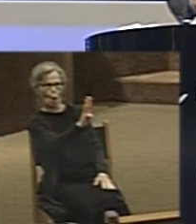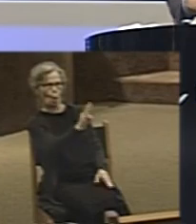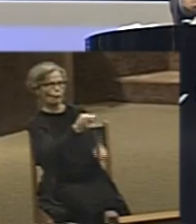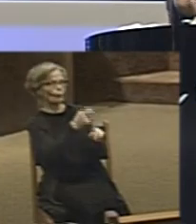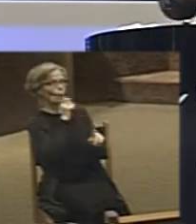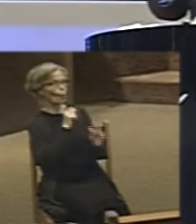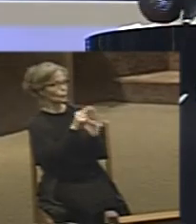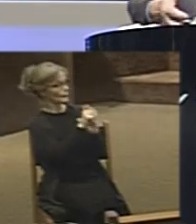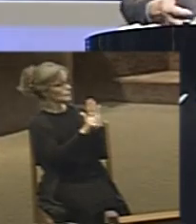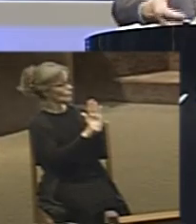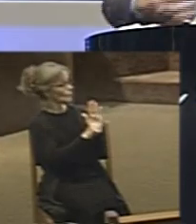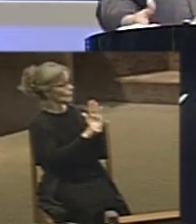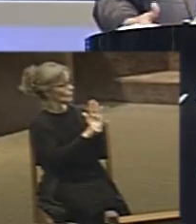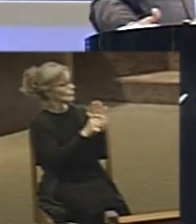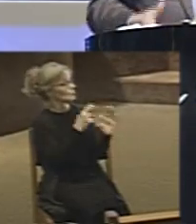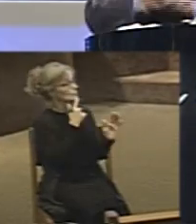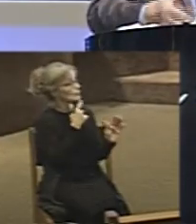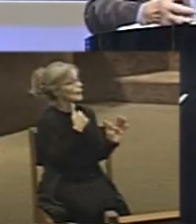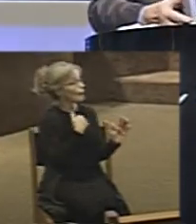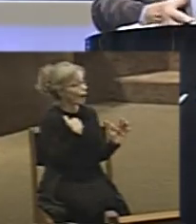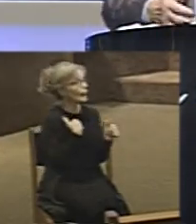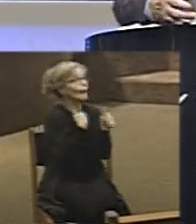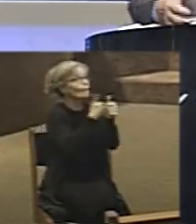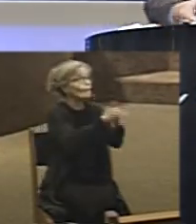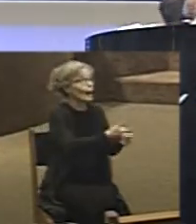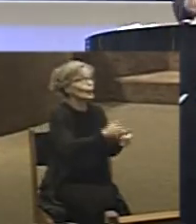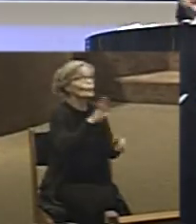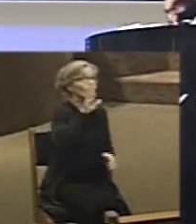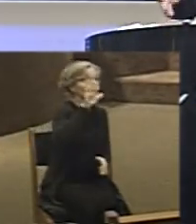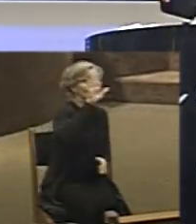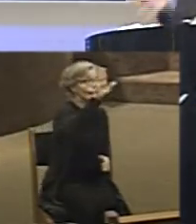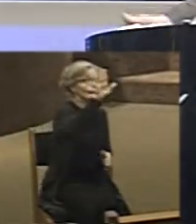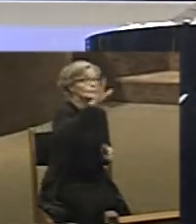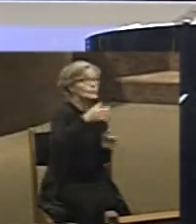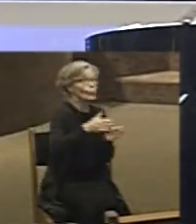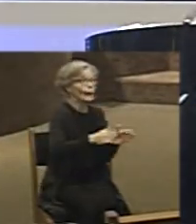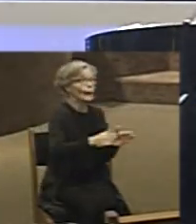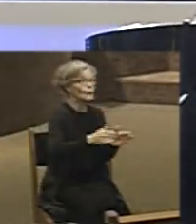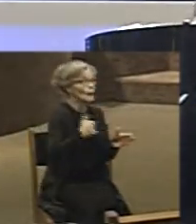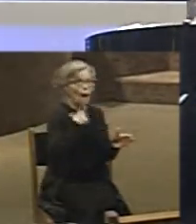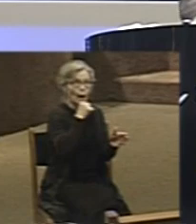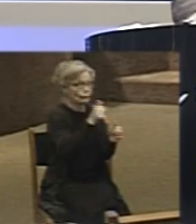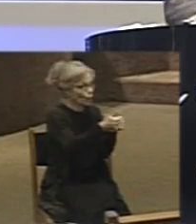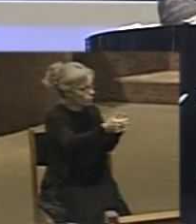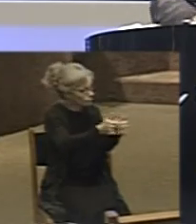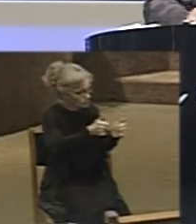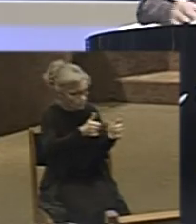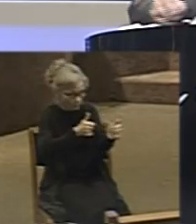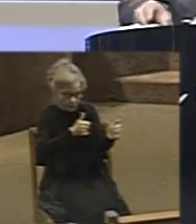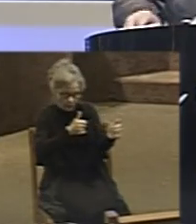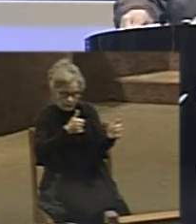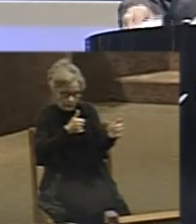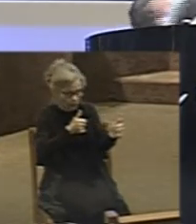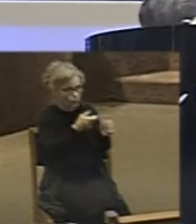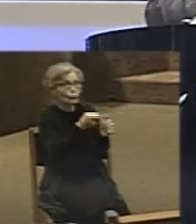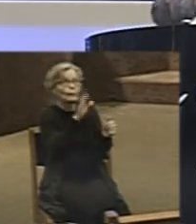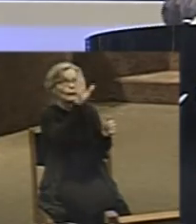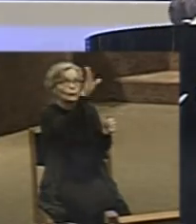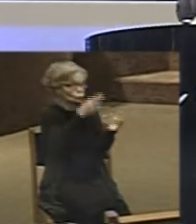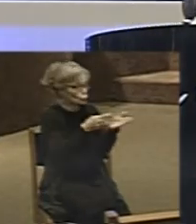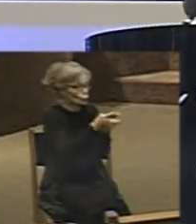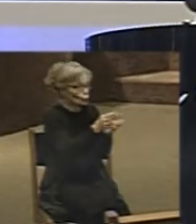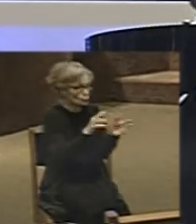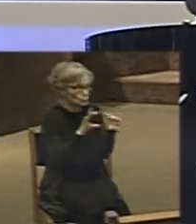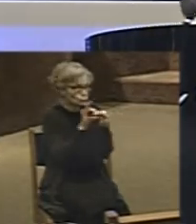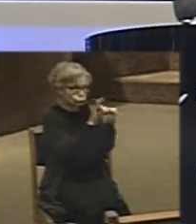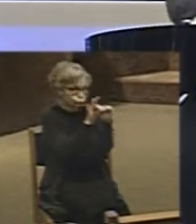I kept and not declined, and neither have I gone back from the commandment of his lips, and I